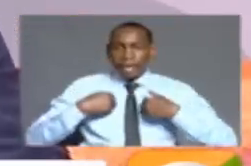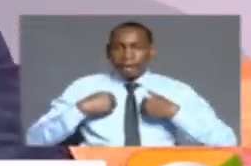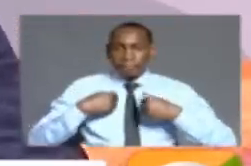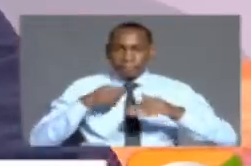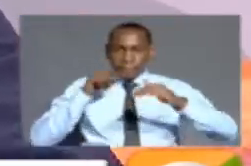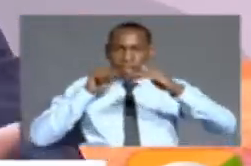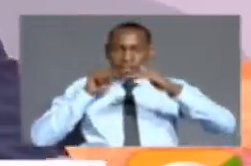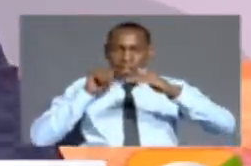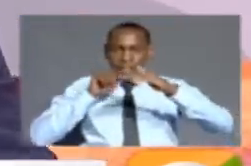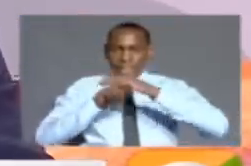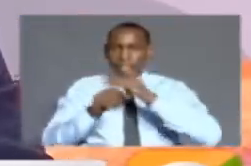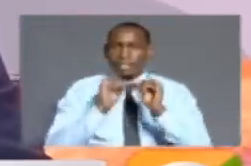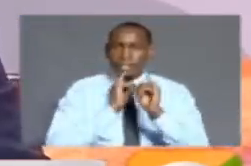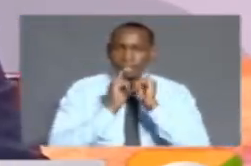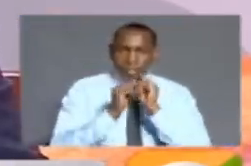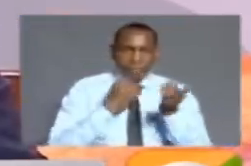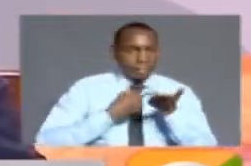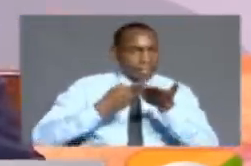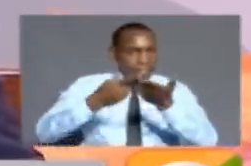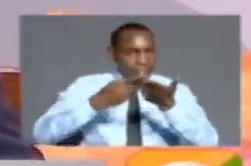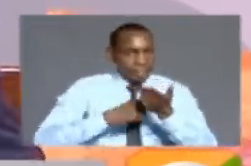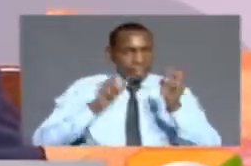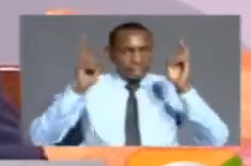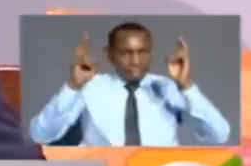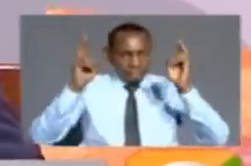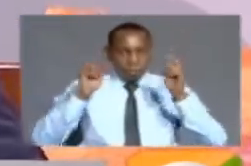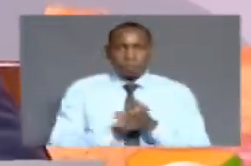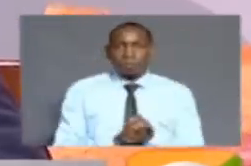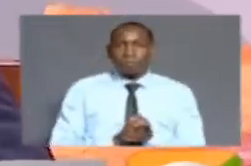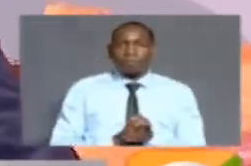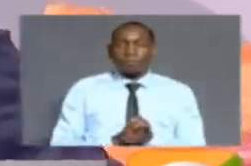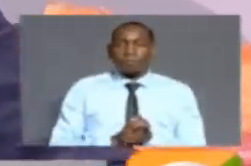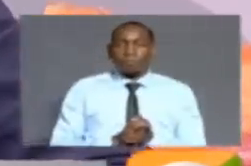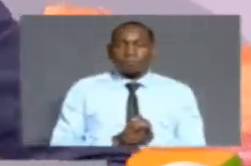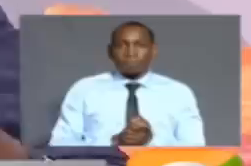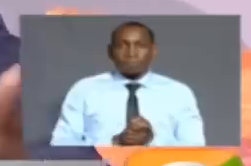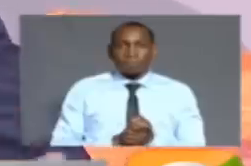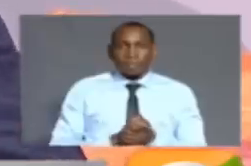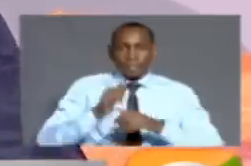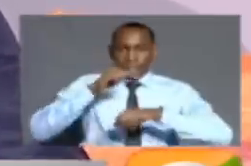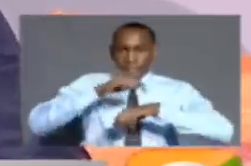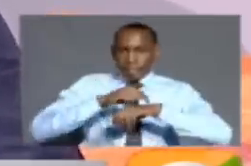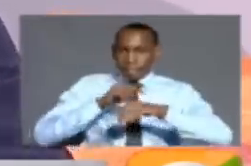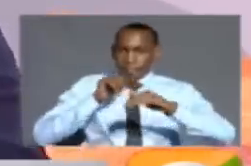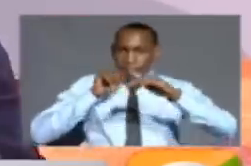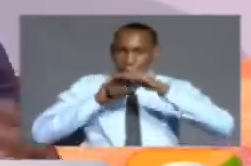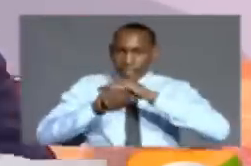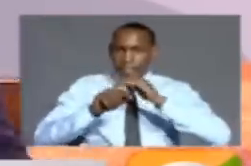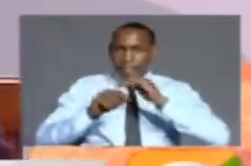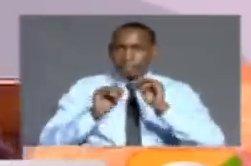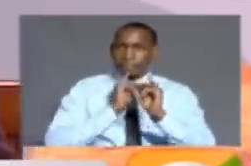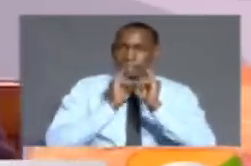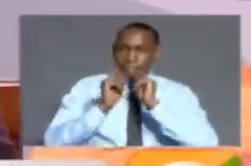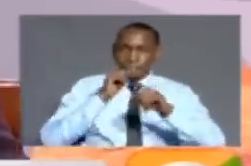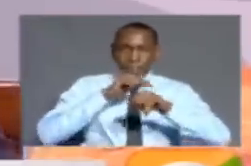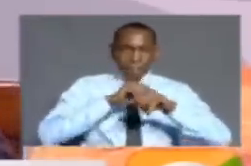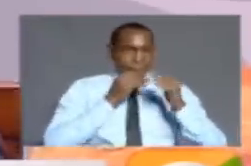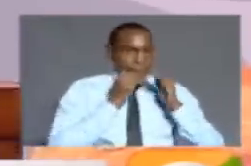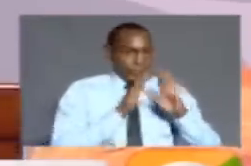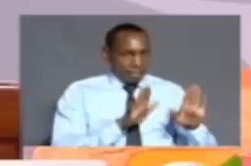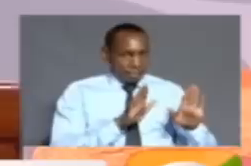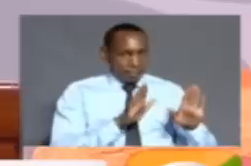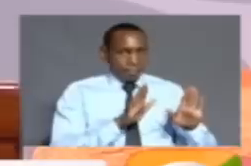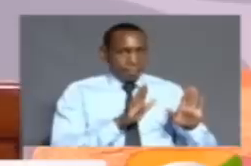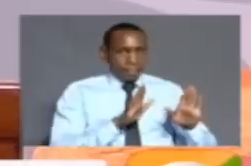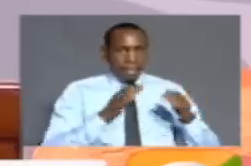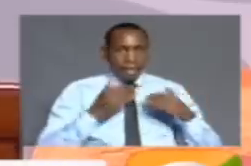interview where they talk about the issues they're going to be talking about. Yes. You know, then during that entry interview, after they have done that, then